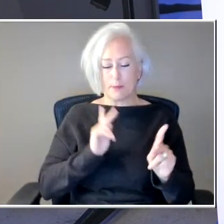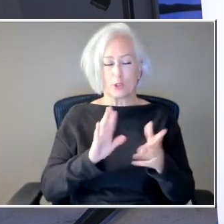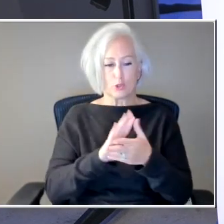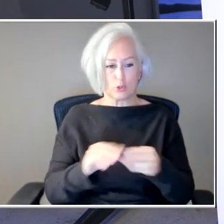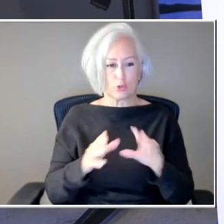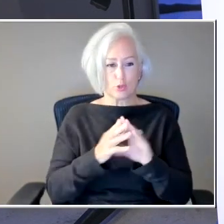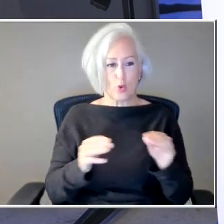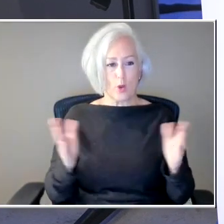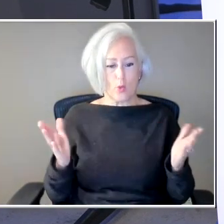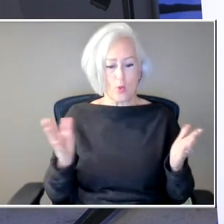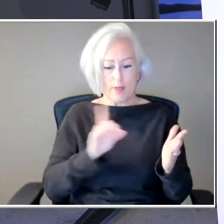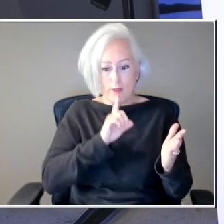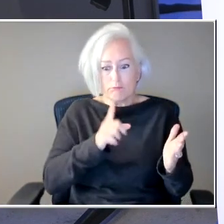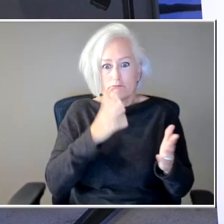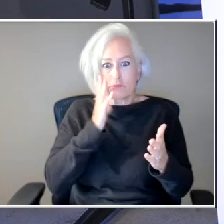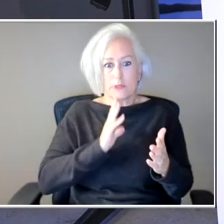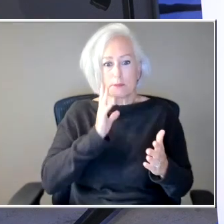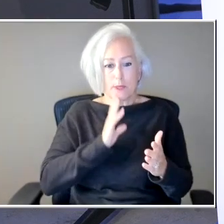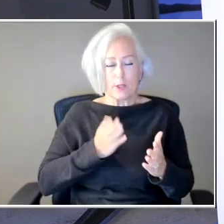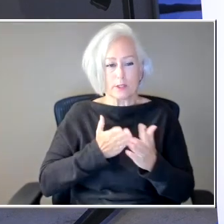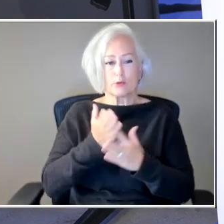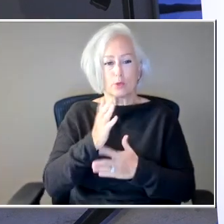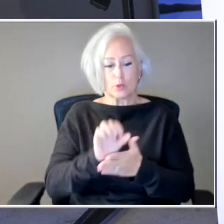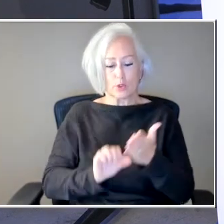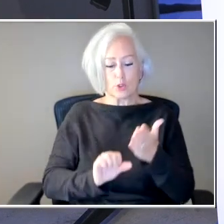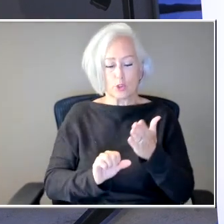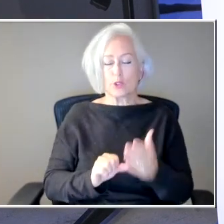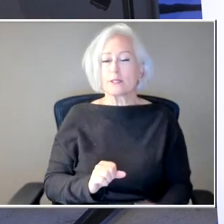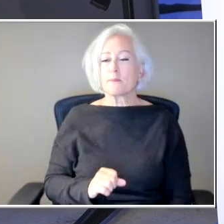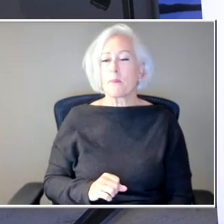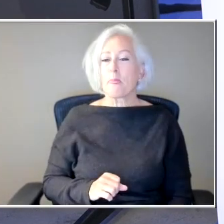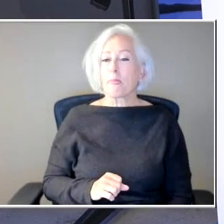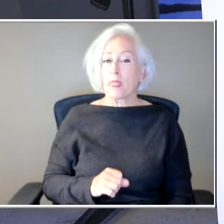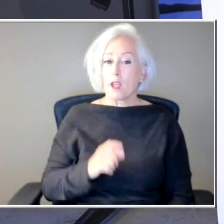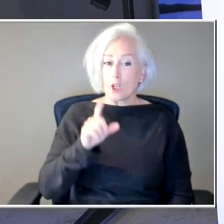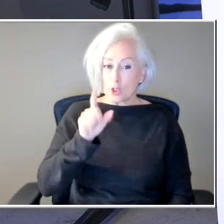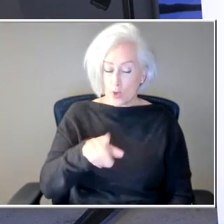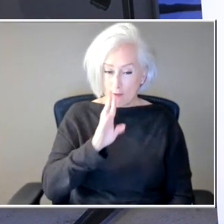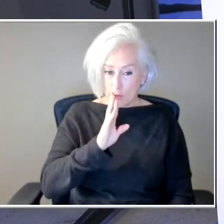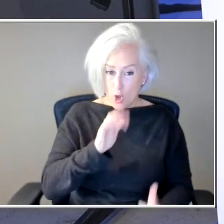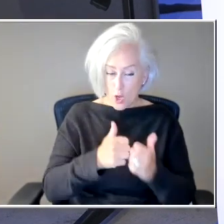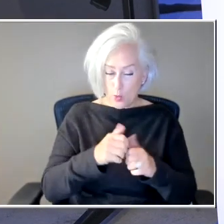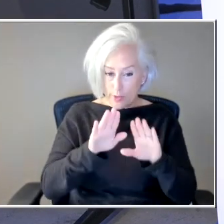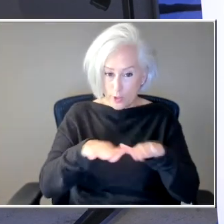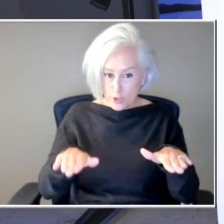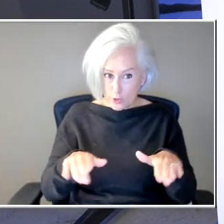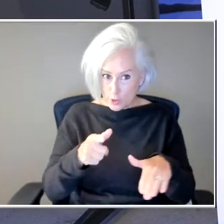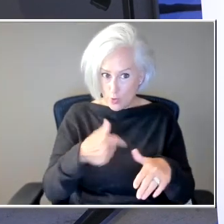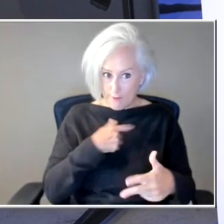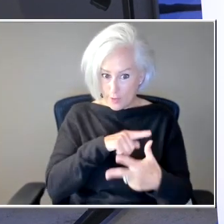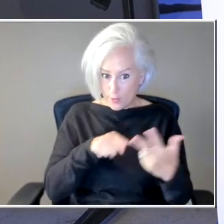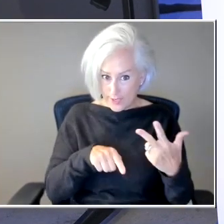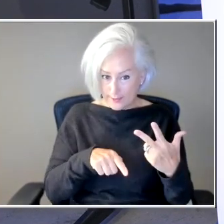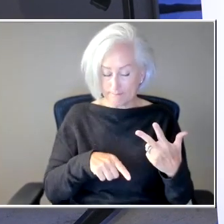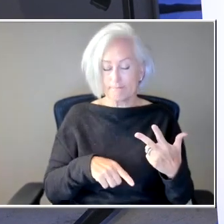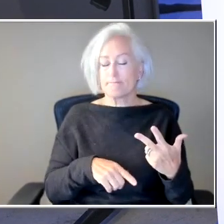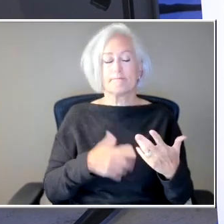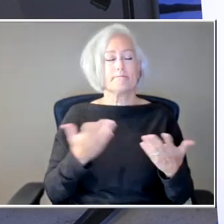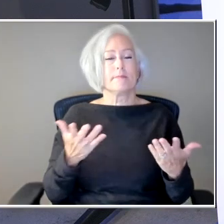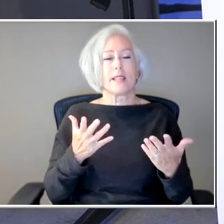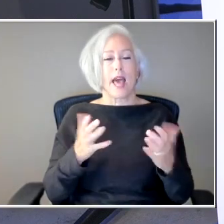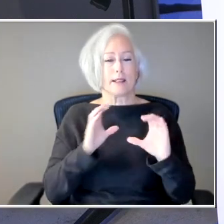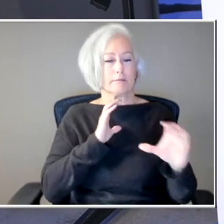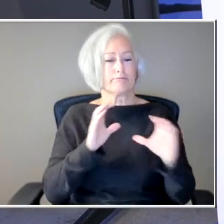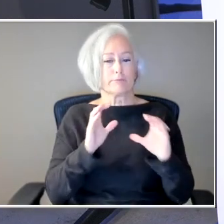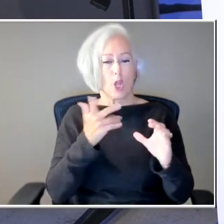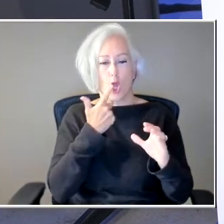went through after surgery and stuff. So you have to talk to your kids. Got 3 of them. Yes. So what are those conversations like? I'm sure you have